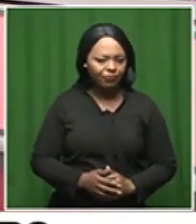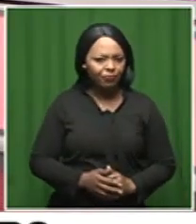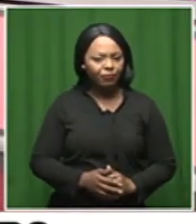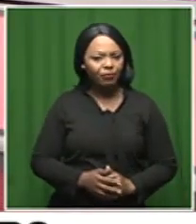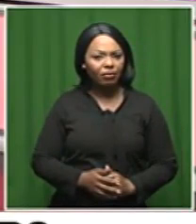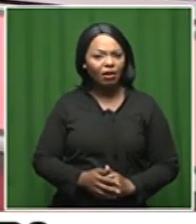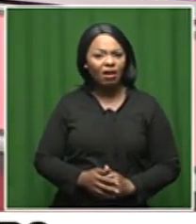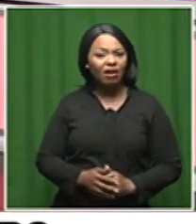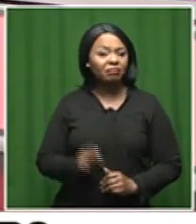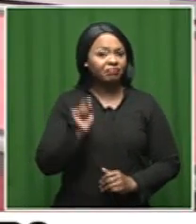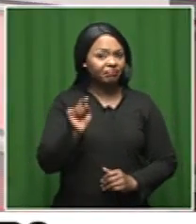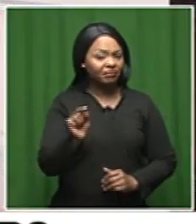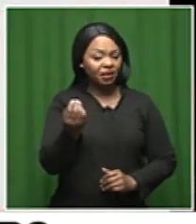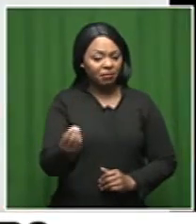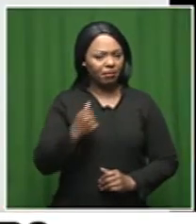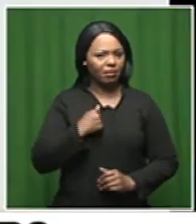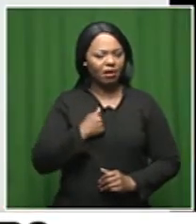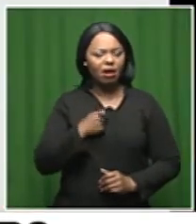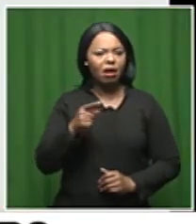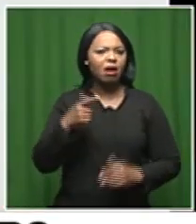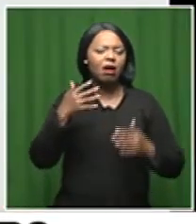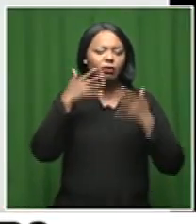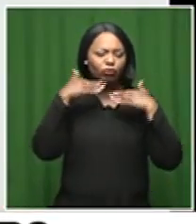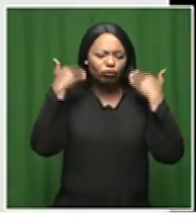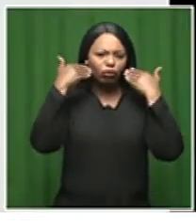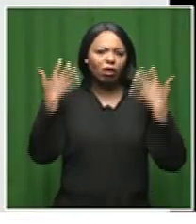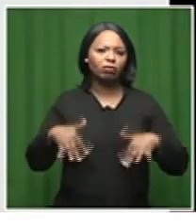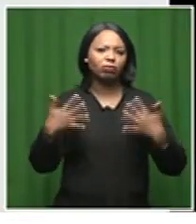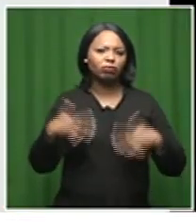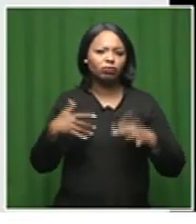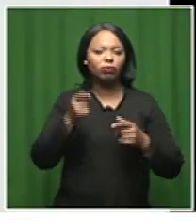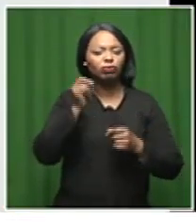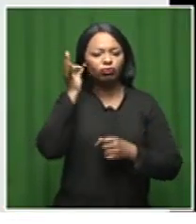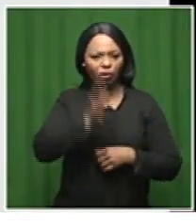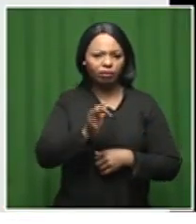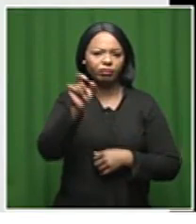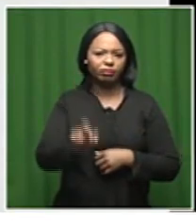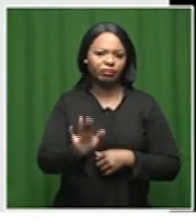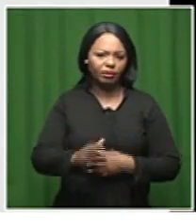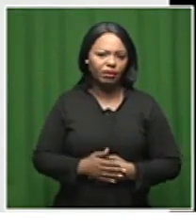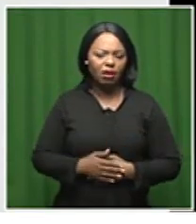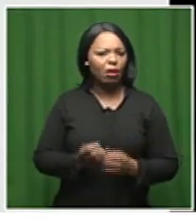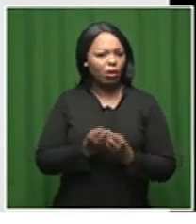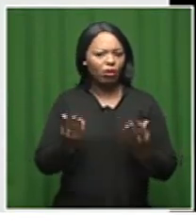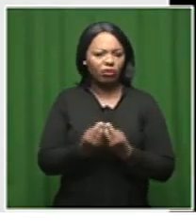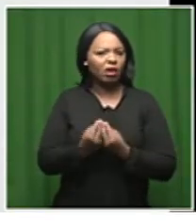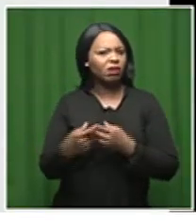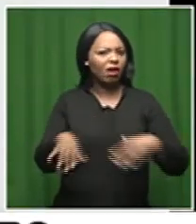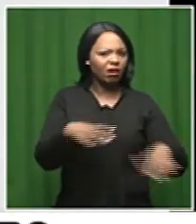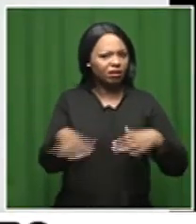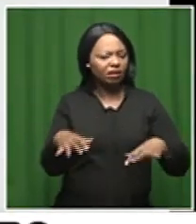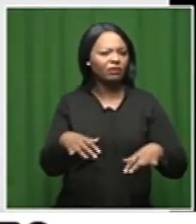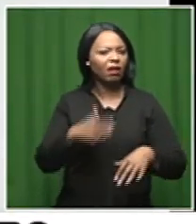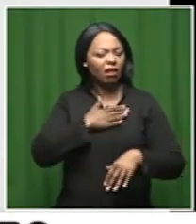Sure, Fanele is a bubbly child. She's full of personality, very active, loves